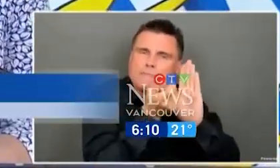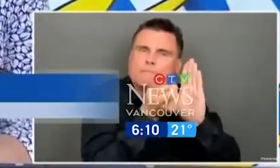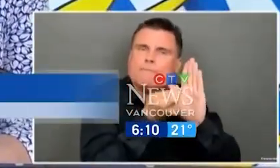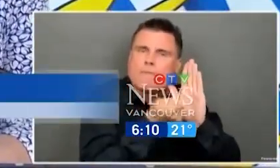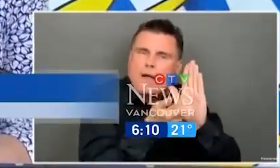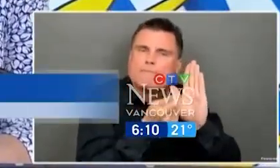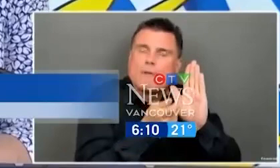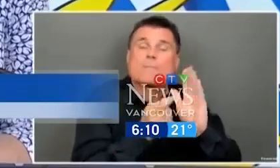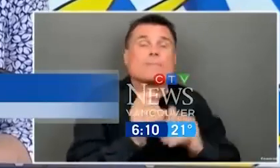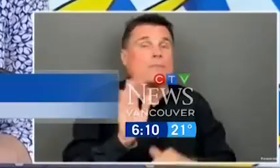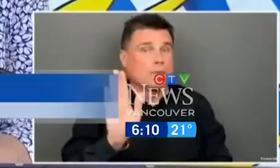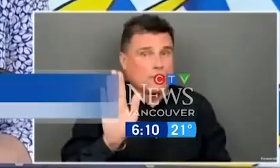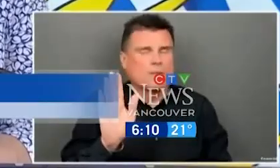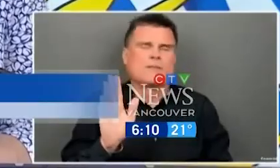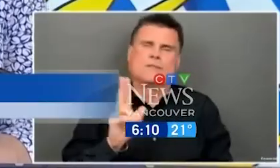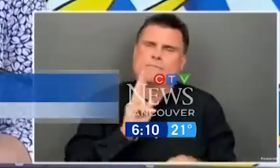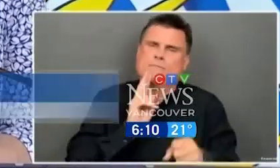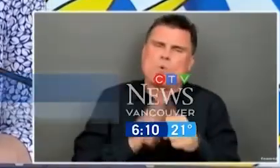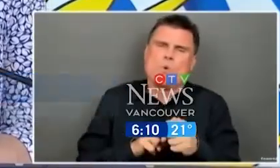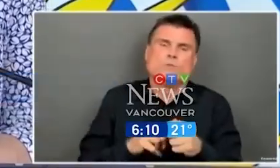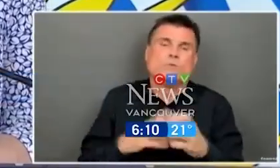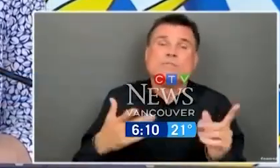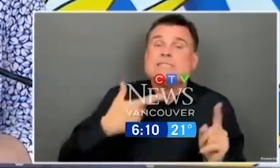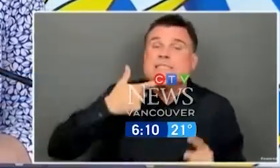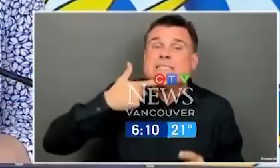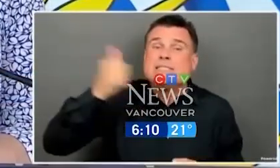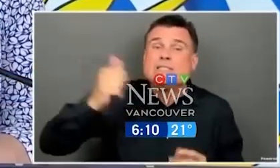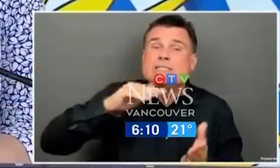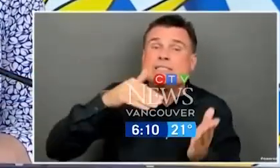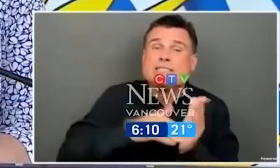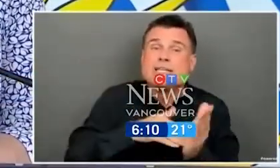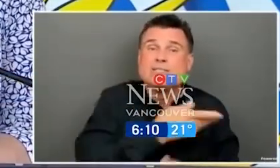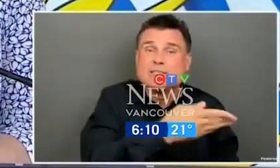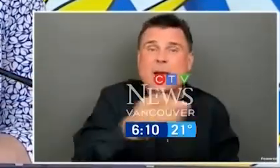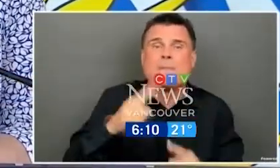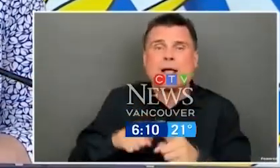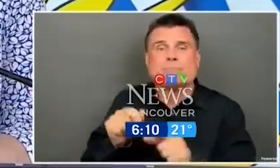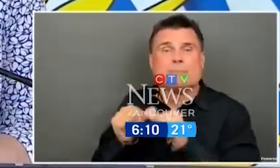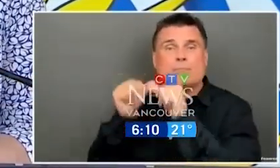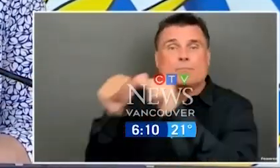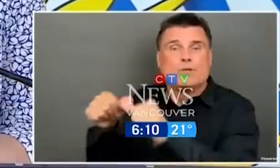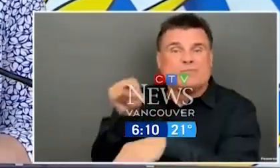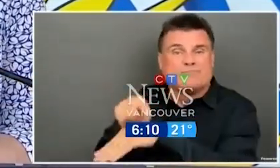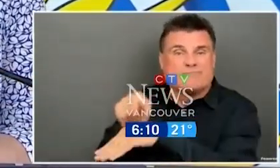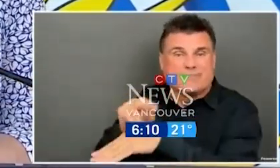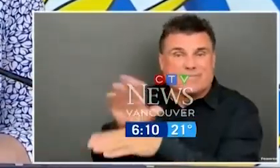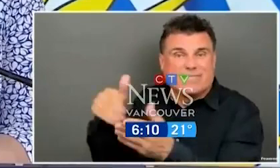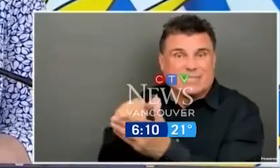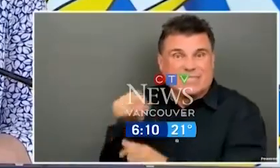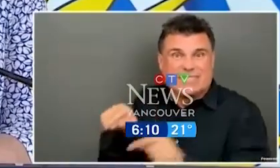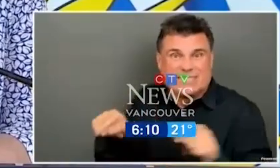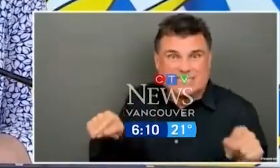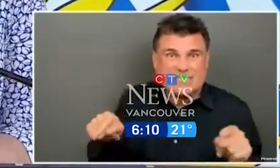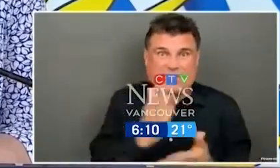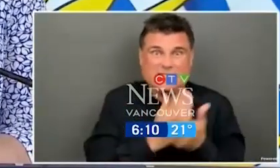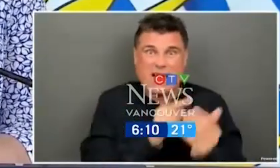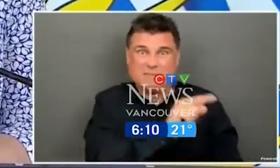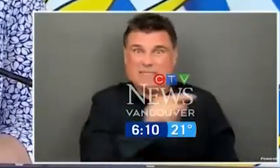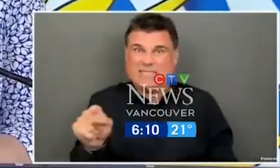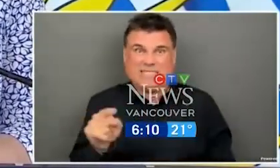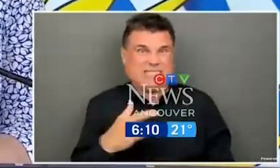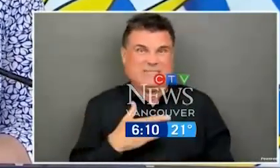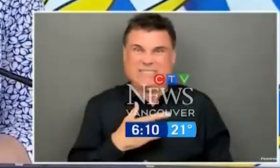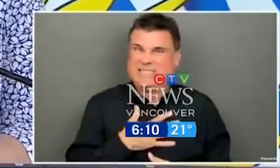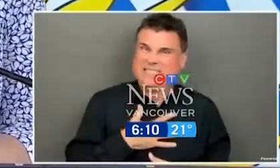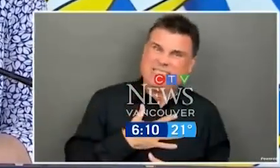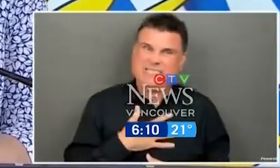fully vaccinated will be required to adhere to the ongoing infection prevention and control measures that we have now, and that includes